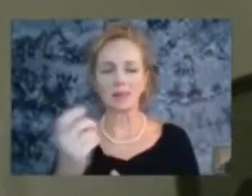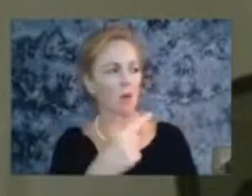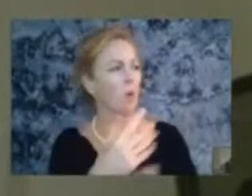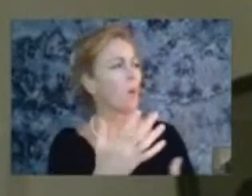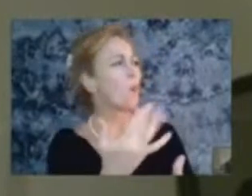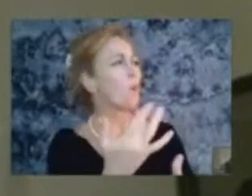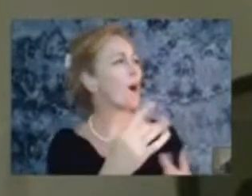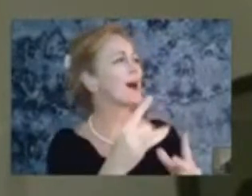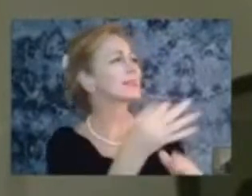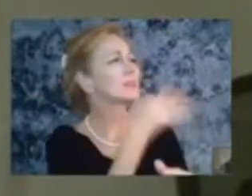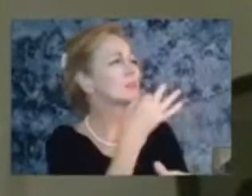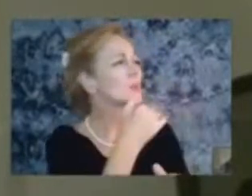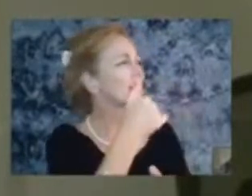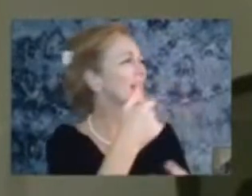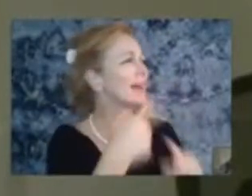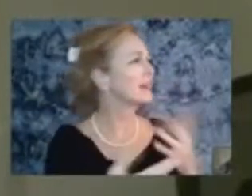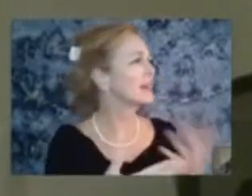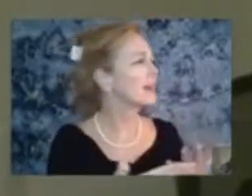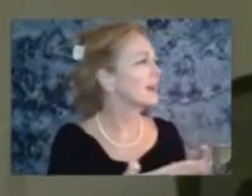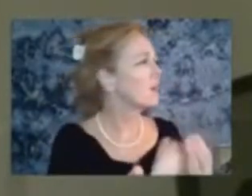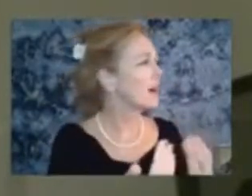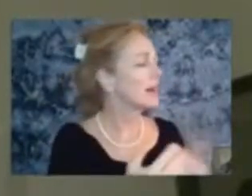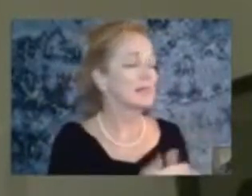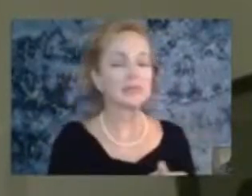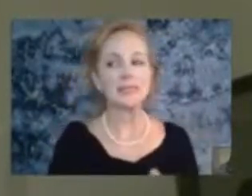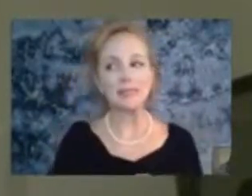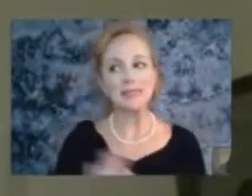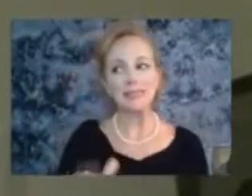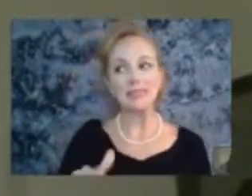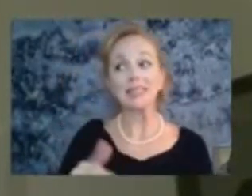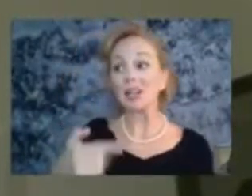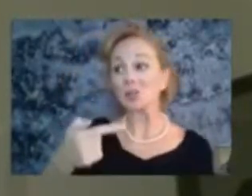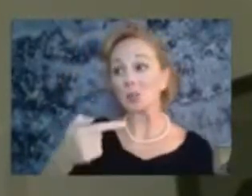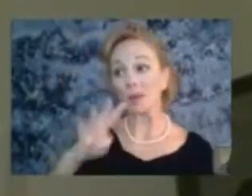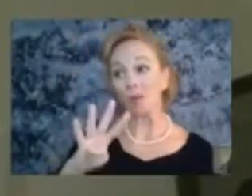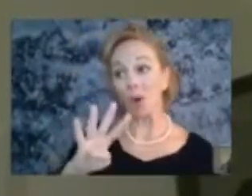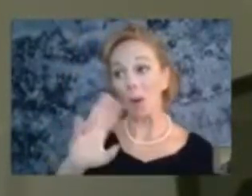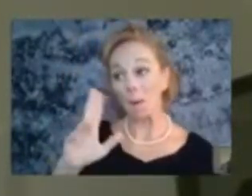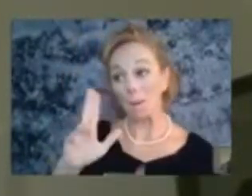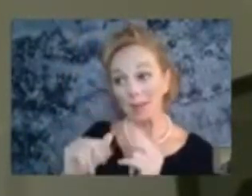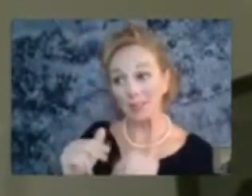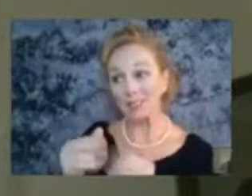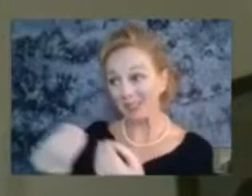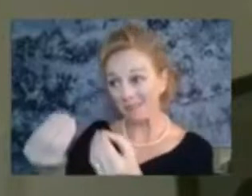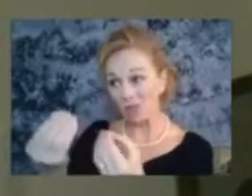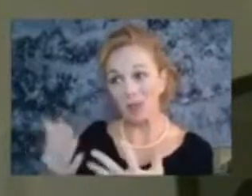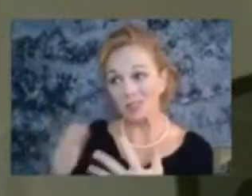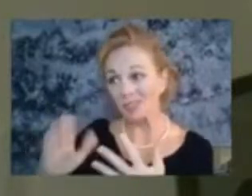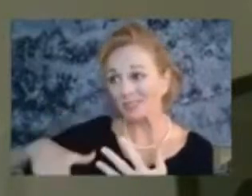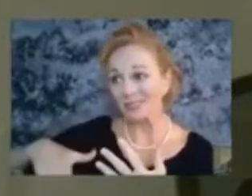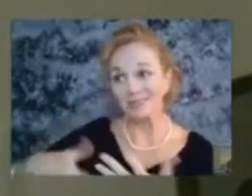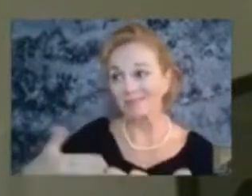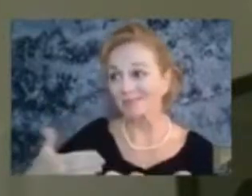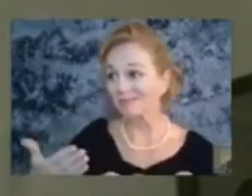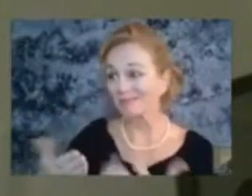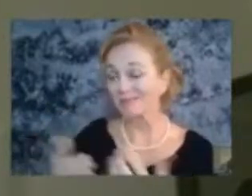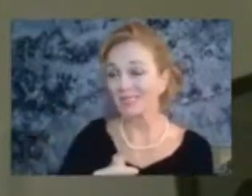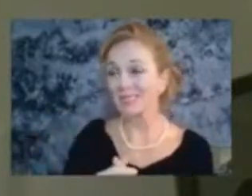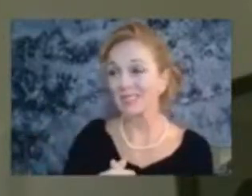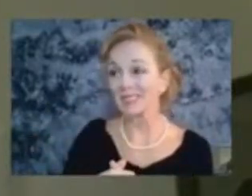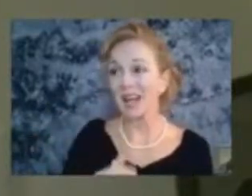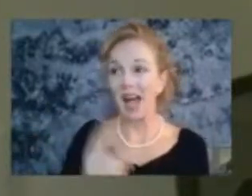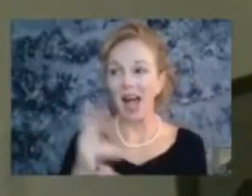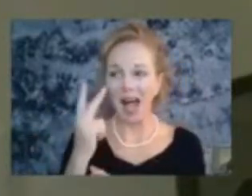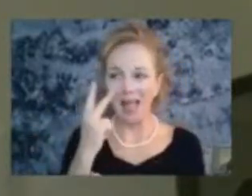I've got that right, that the information hasn't been turned in. I looked to that calendar and I know and I heard that confirmed that we